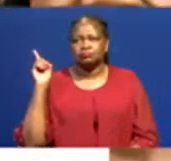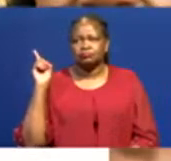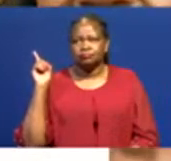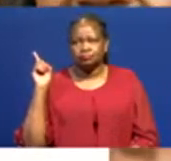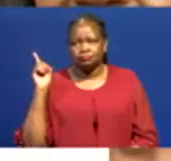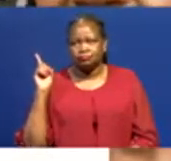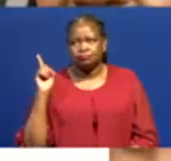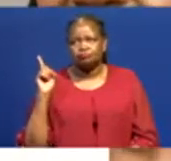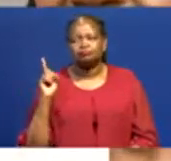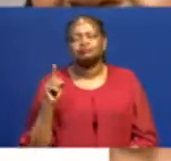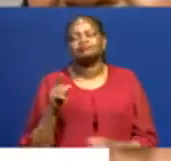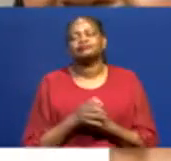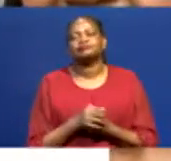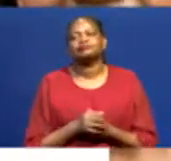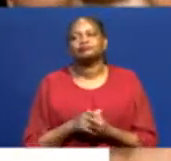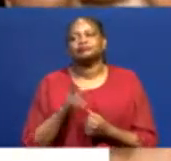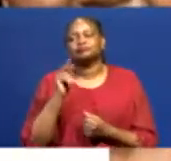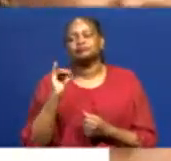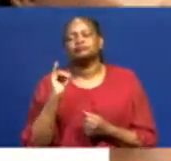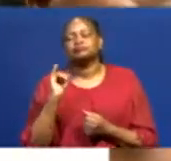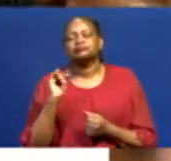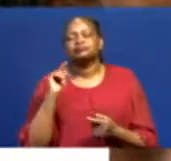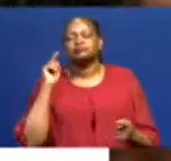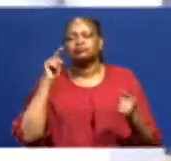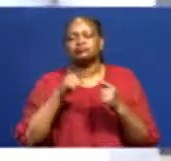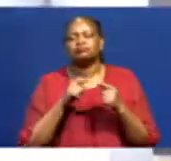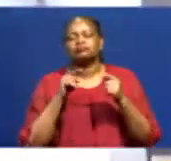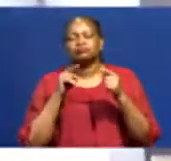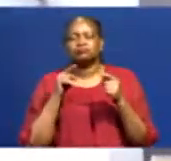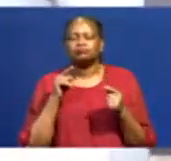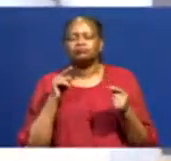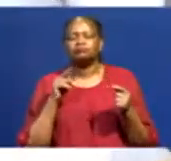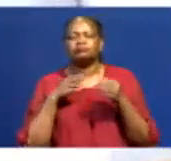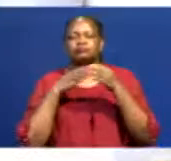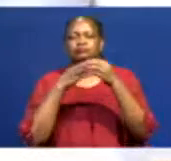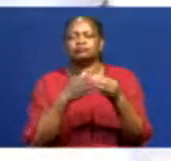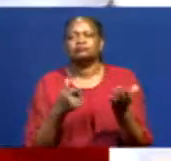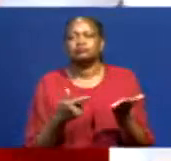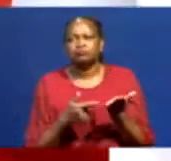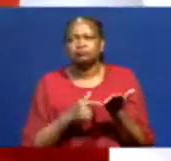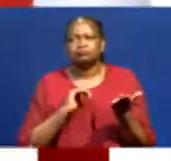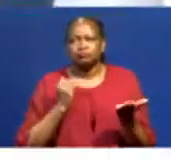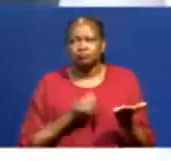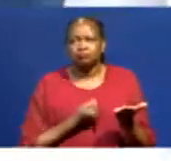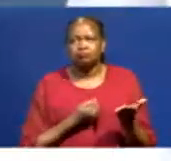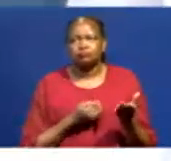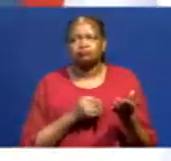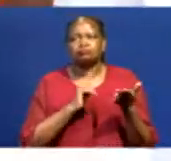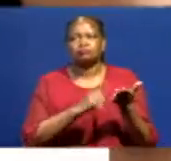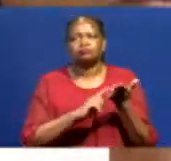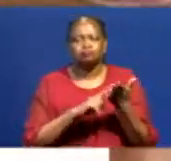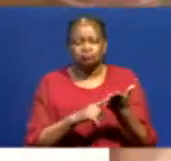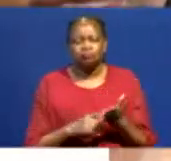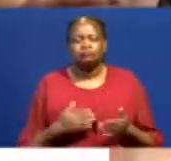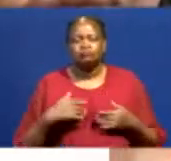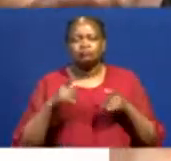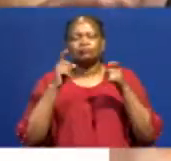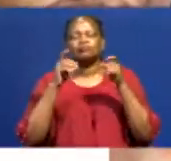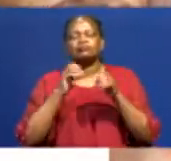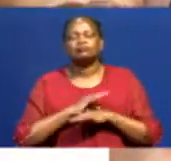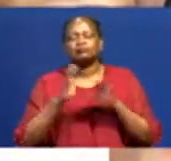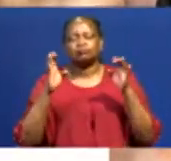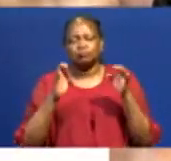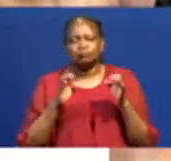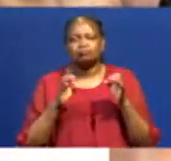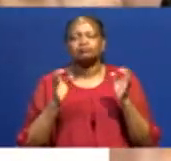who also doubles up as the Azimio's lead of legal and technical committee in the talks, convened a press conference on Tuesday